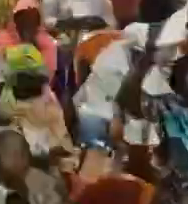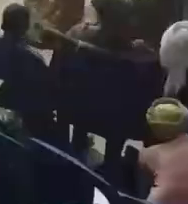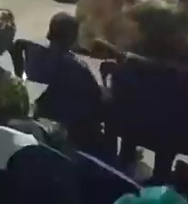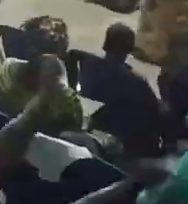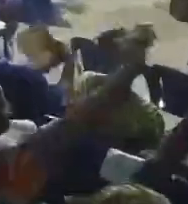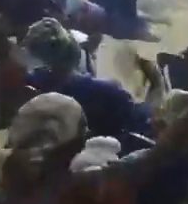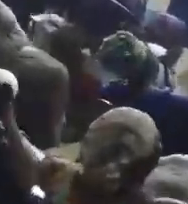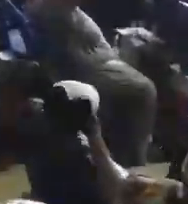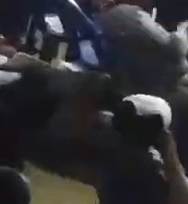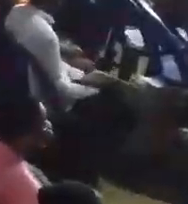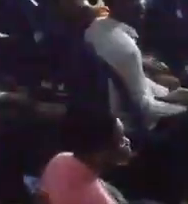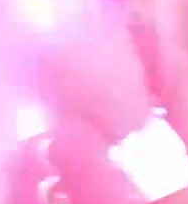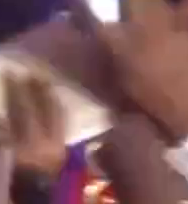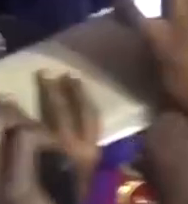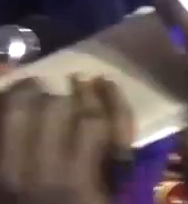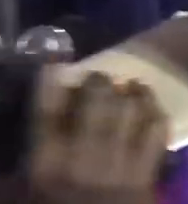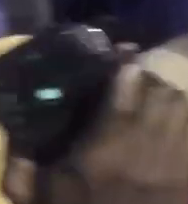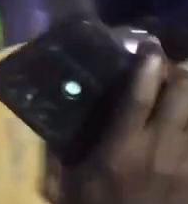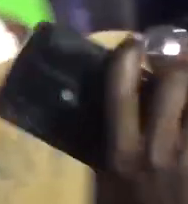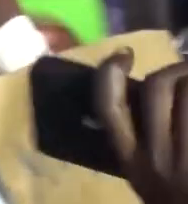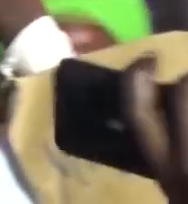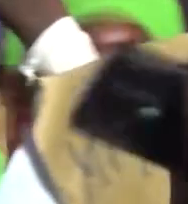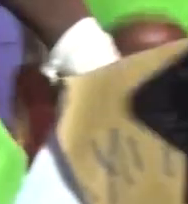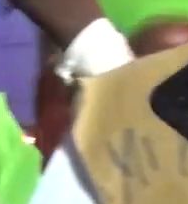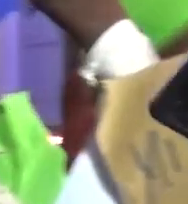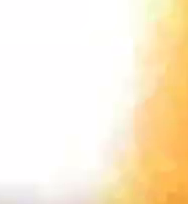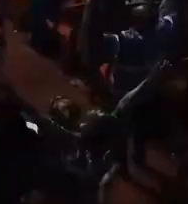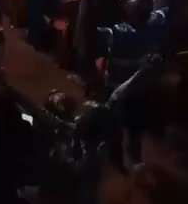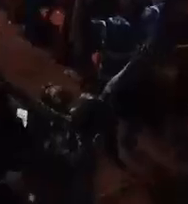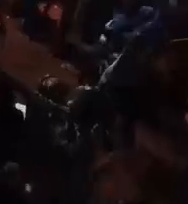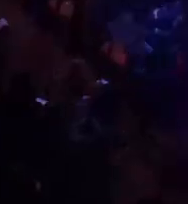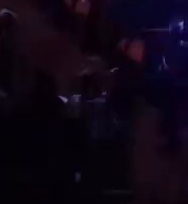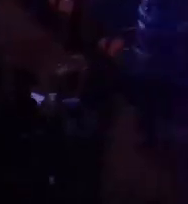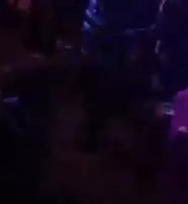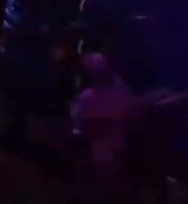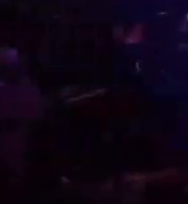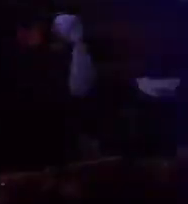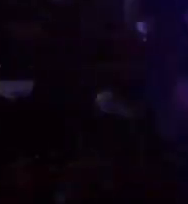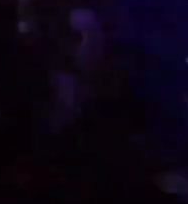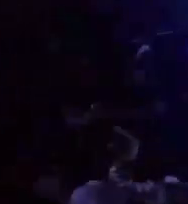Babasebioba se ninu aye oni pojupo.